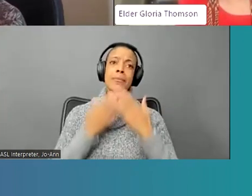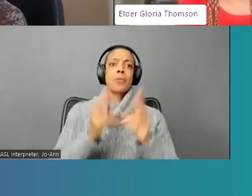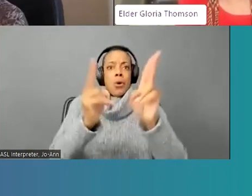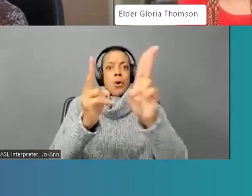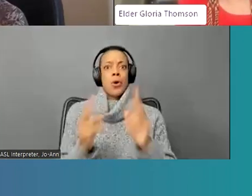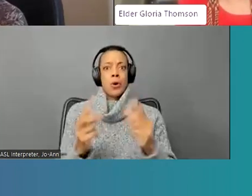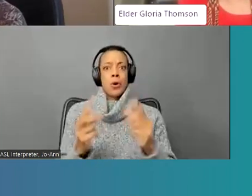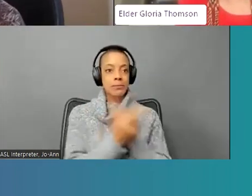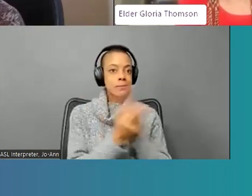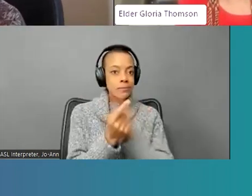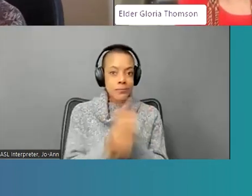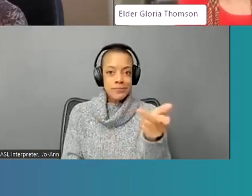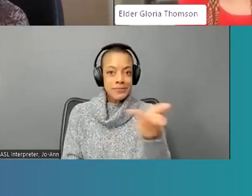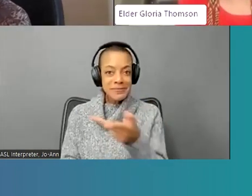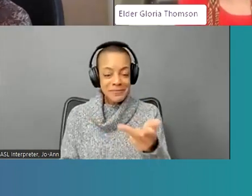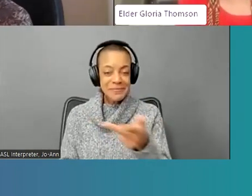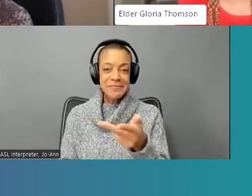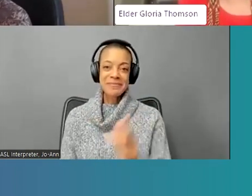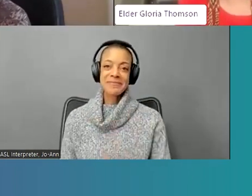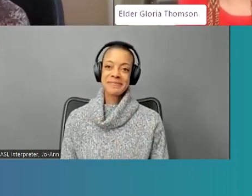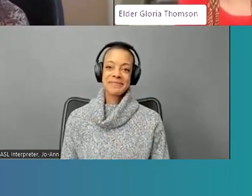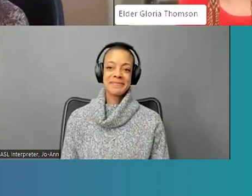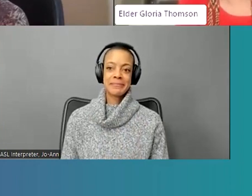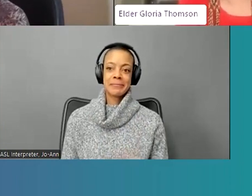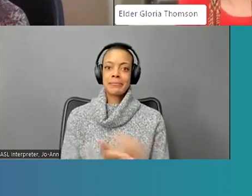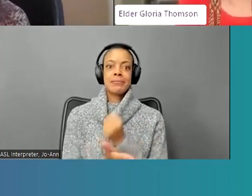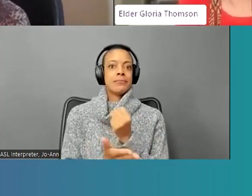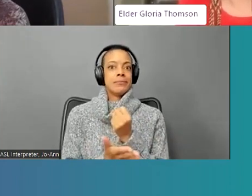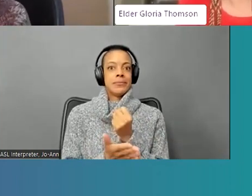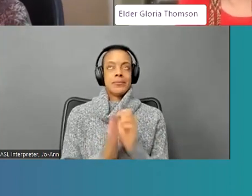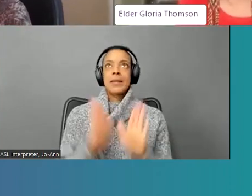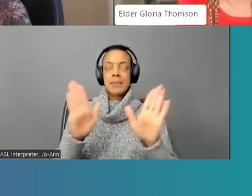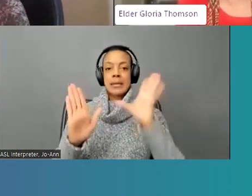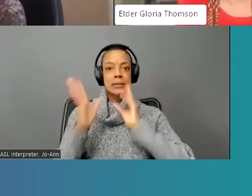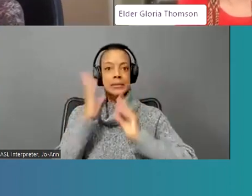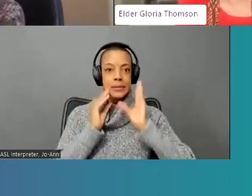know all three of you today and to be able to do this experience